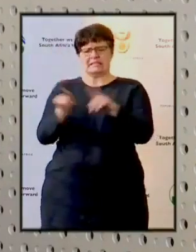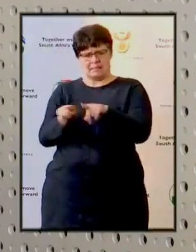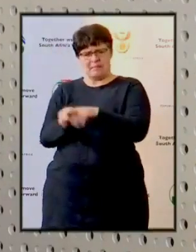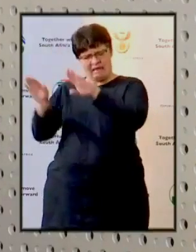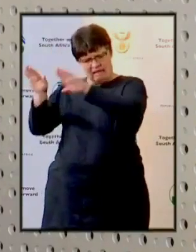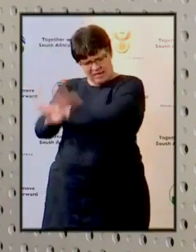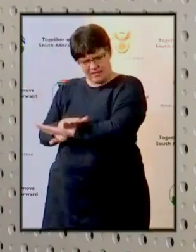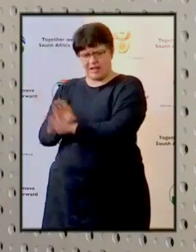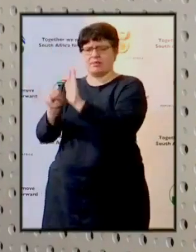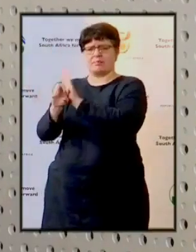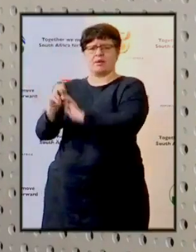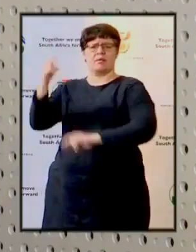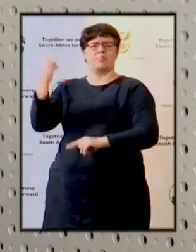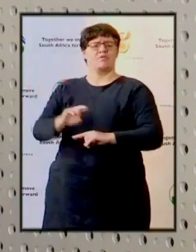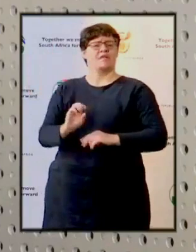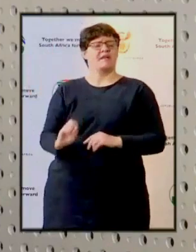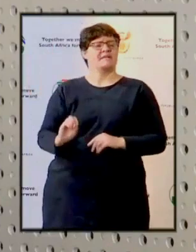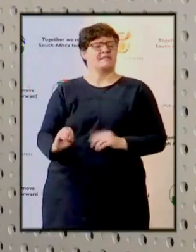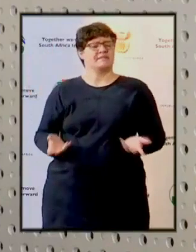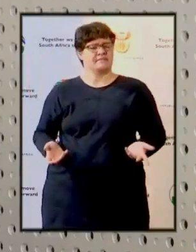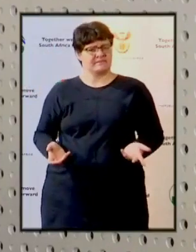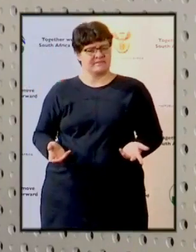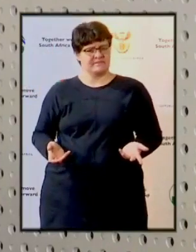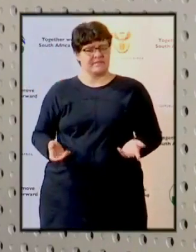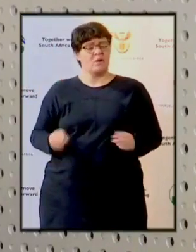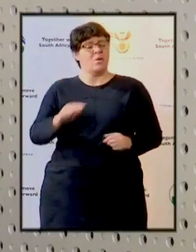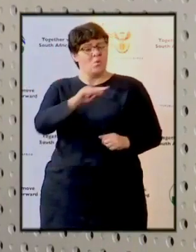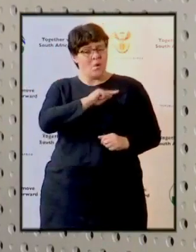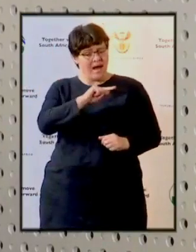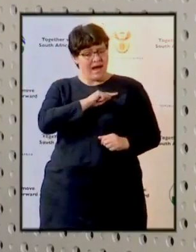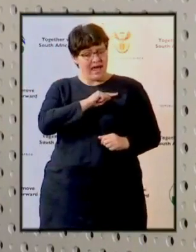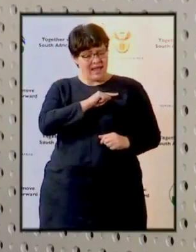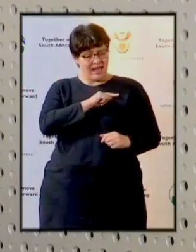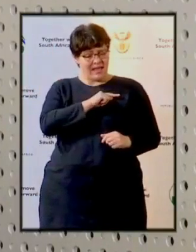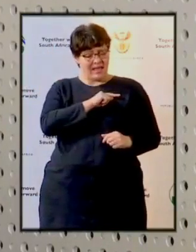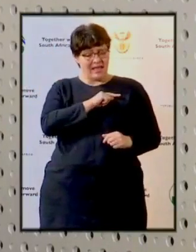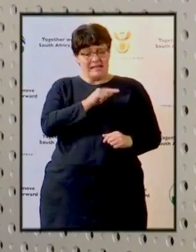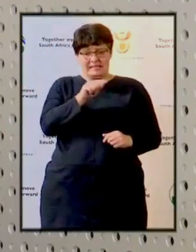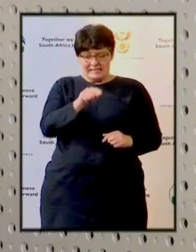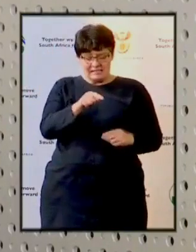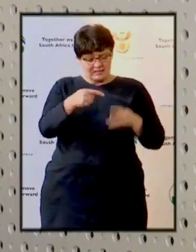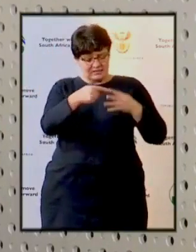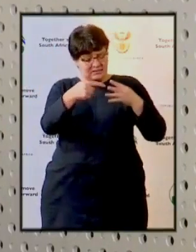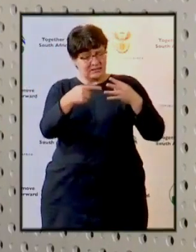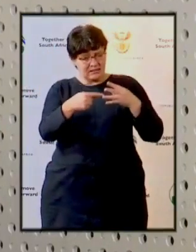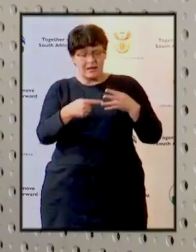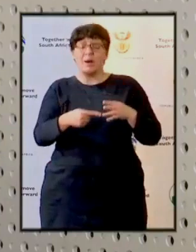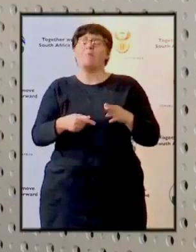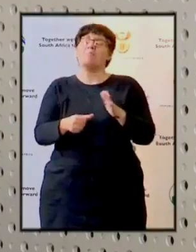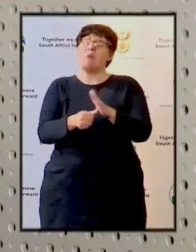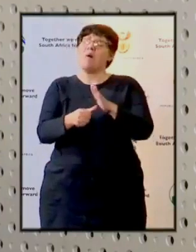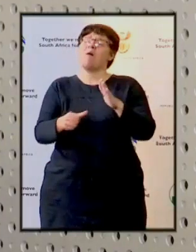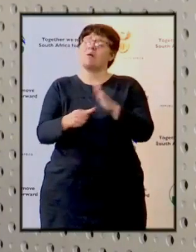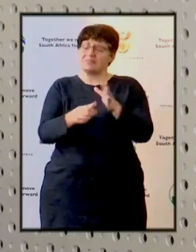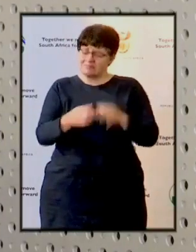evenings, because these matters are quite important to our people, and it's quite important